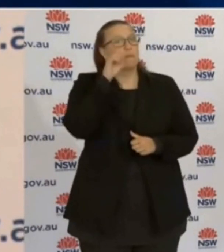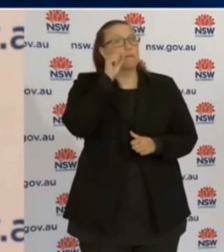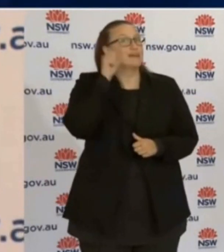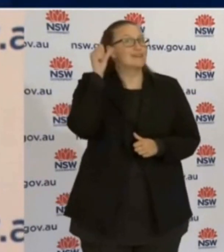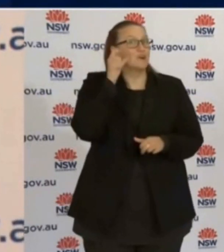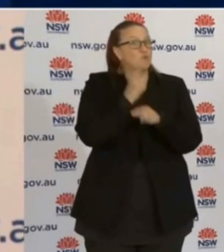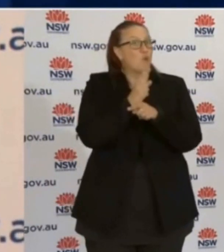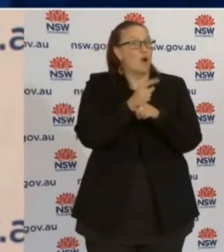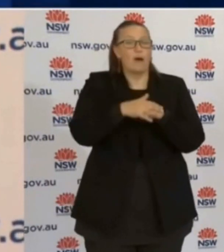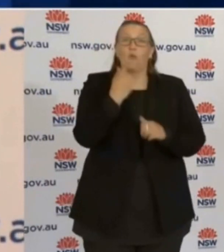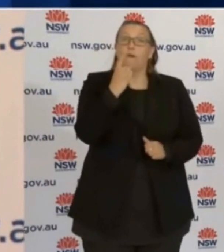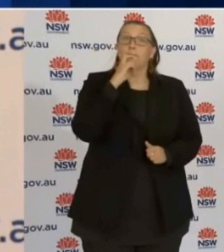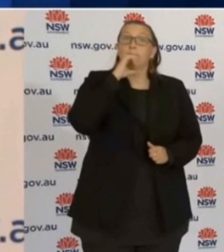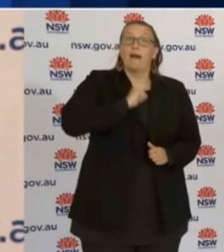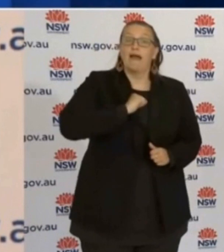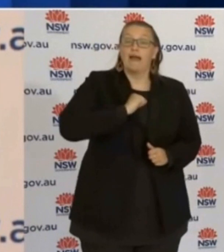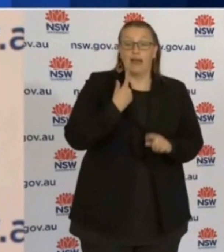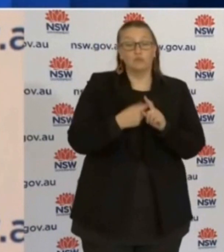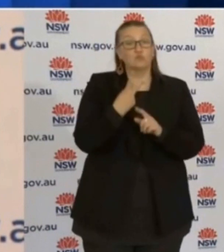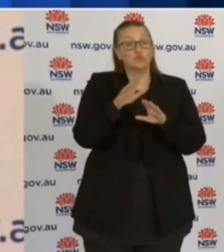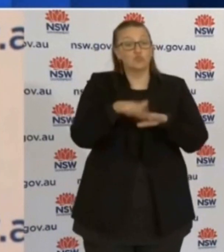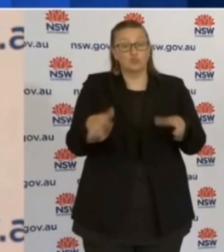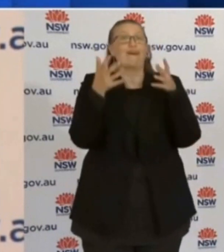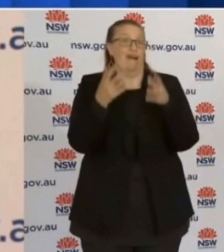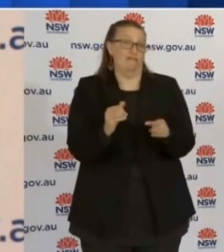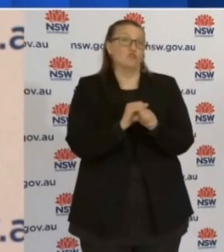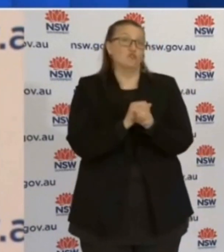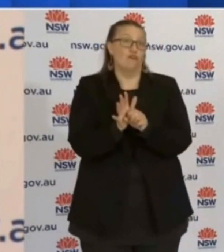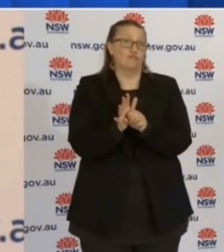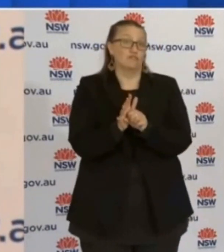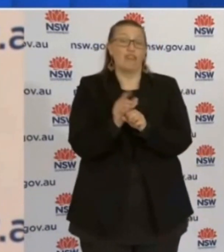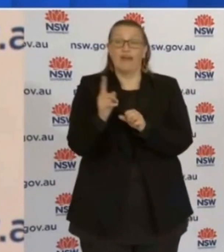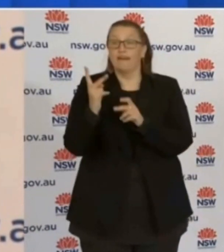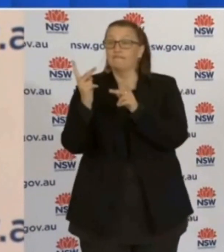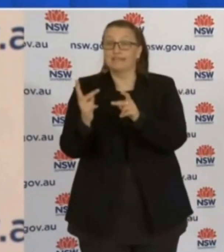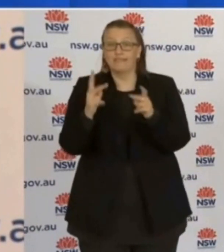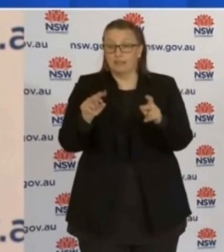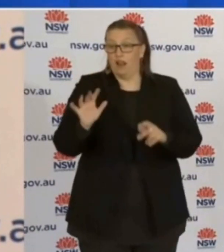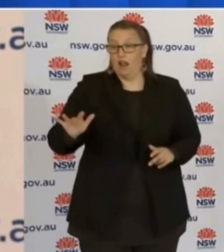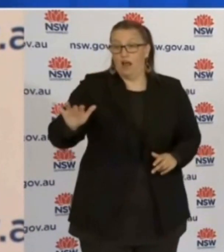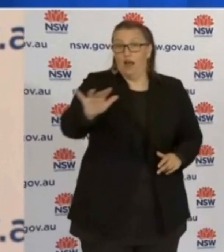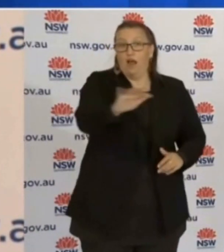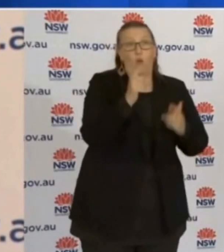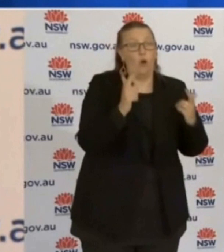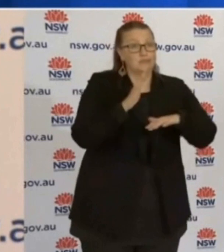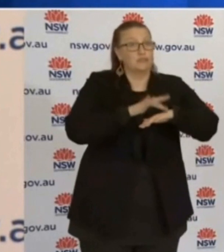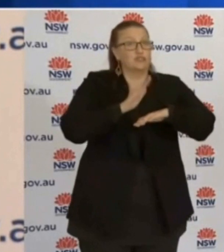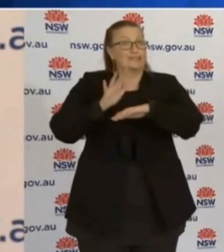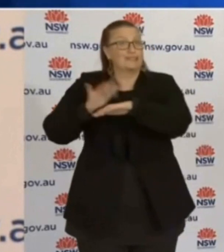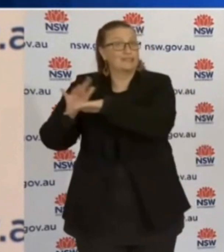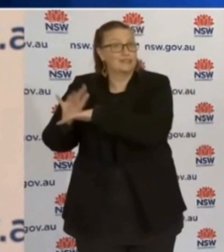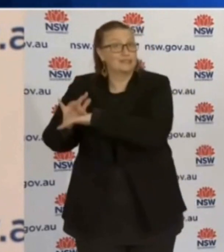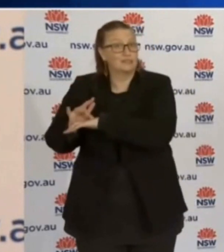and 2 of his children test positive, and there were a number of exposure sites. We have had no further cases linked to